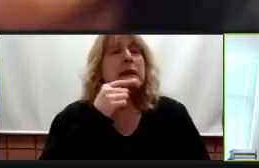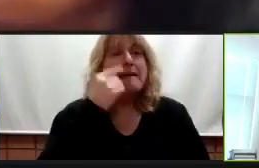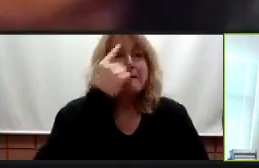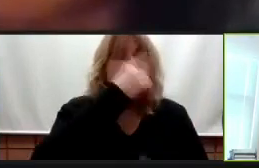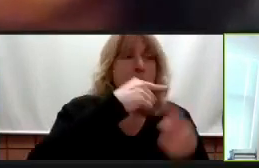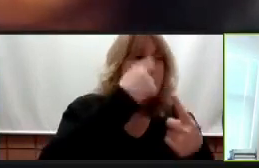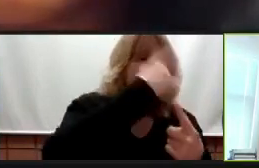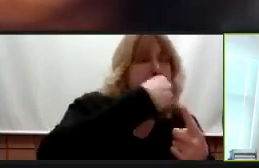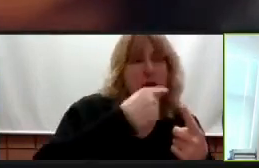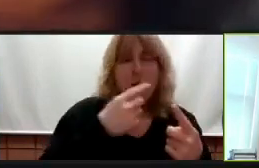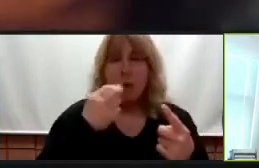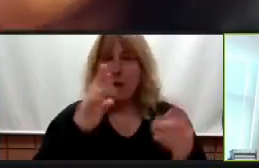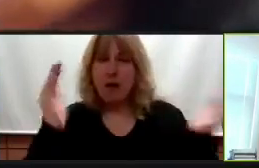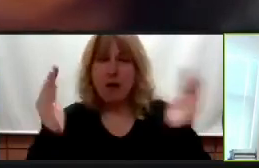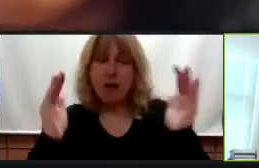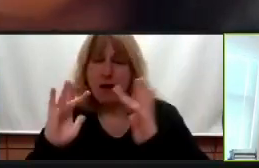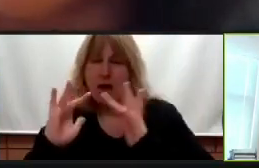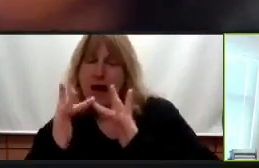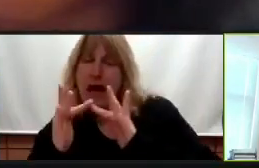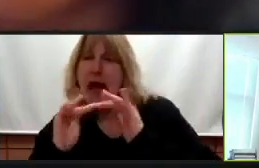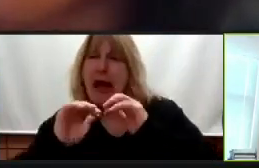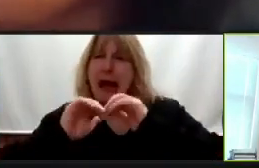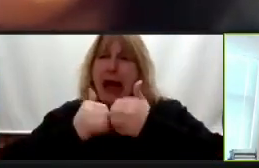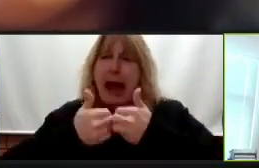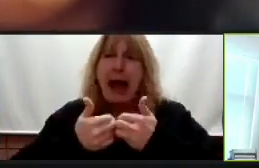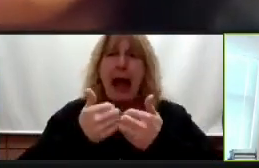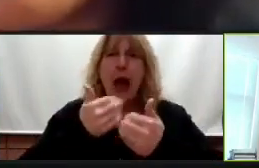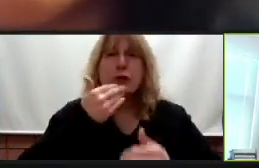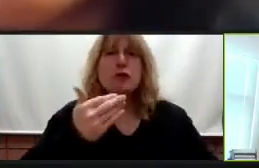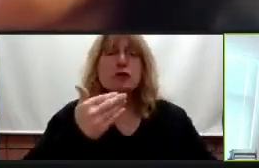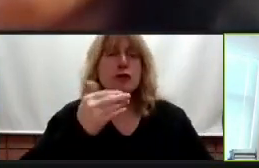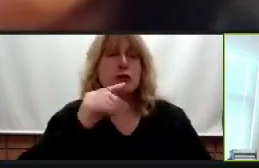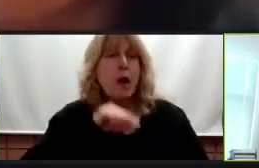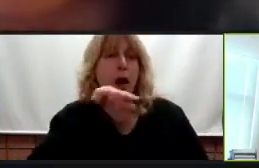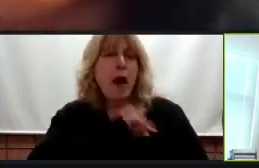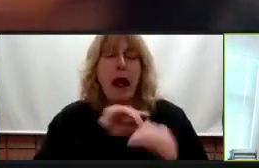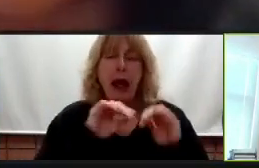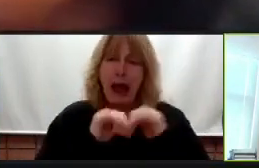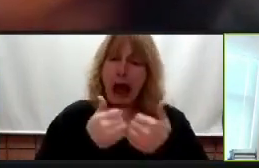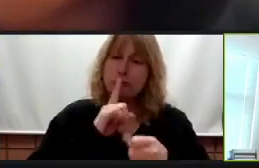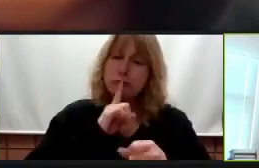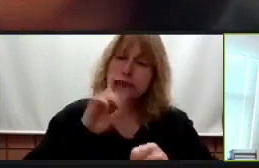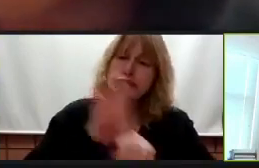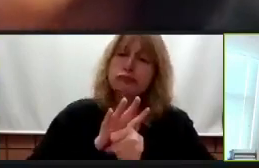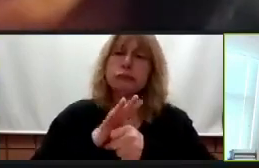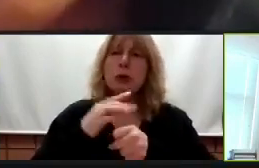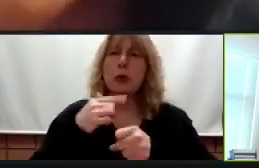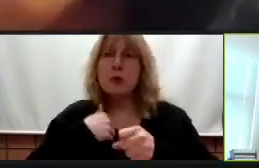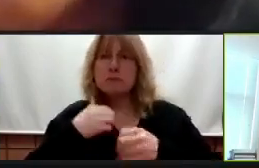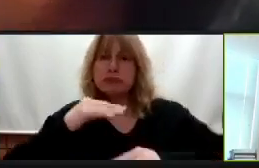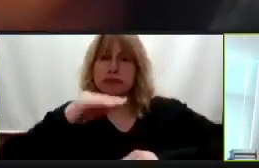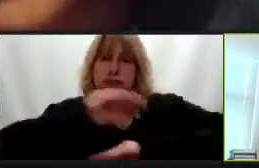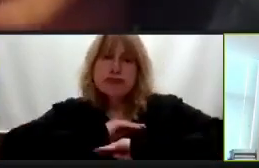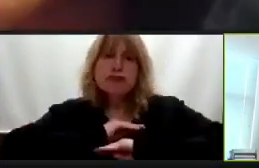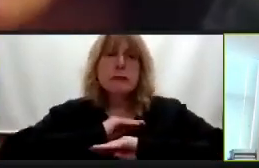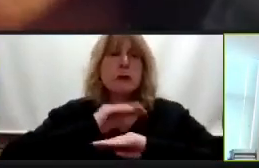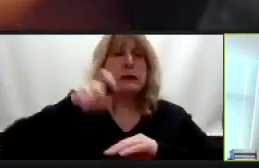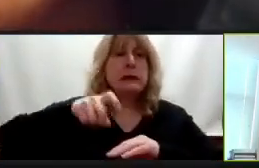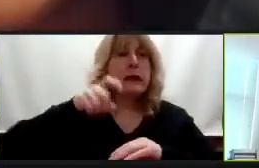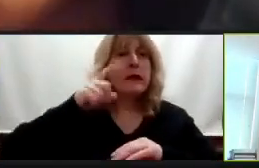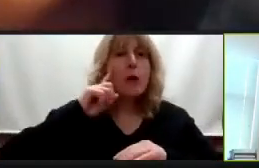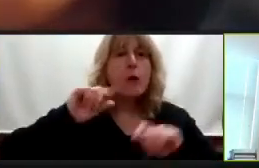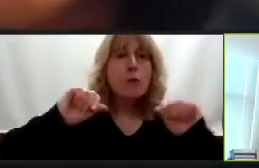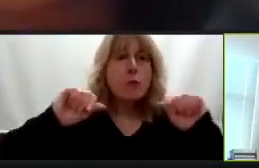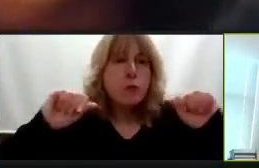instruction online, and how are we ensuring that we are addressing the needs of all? Because to